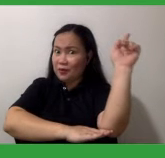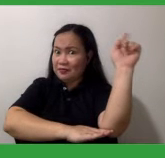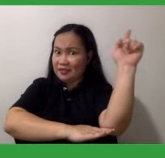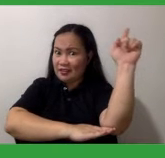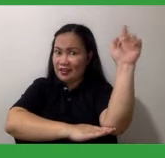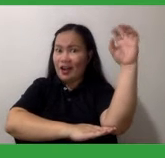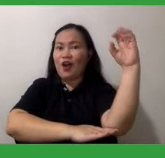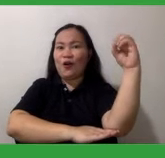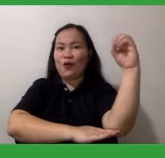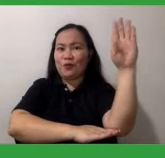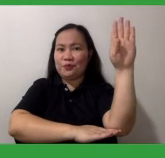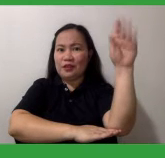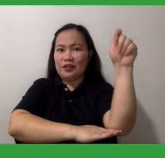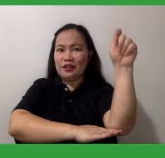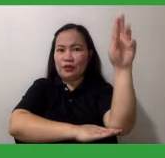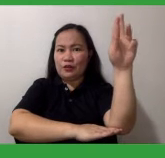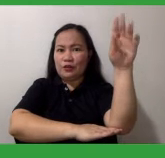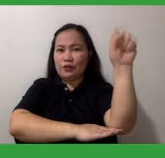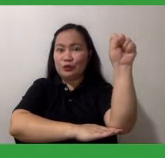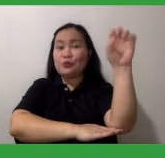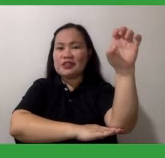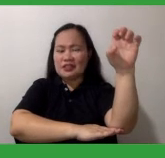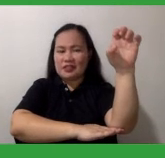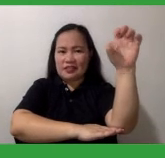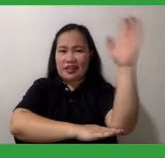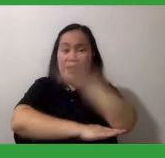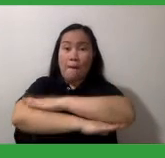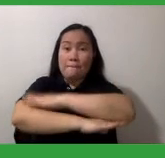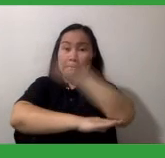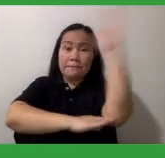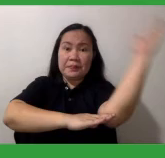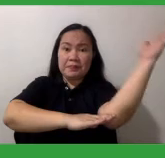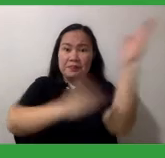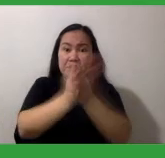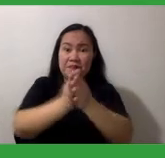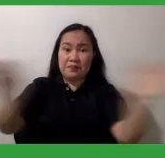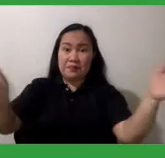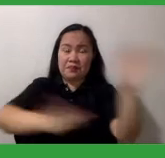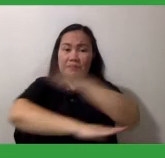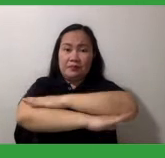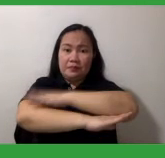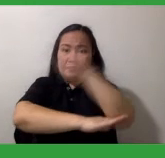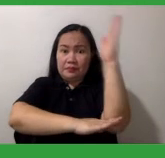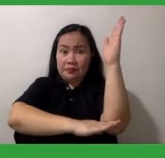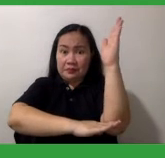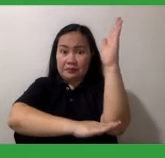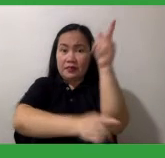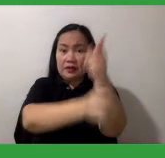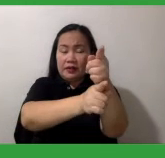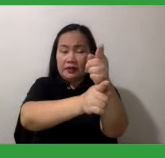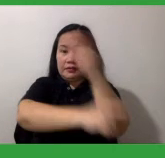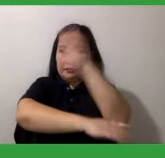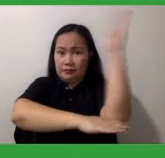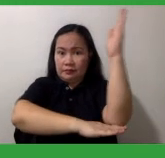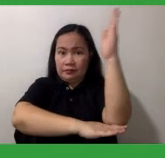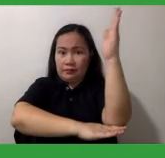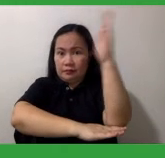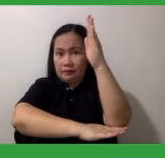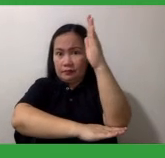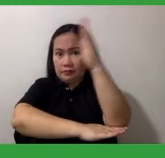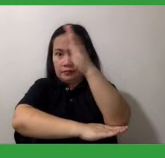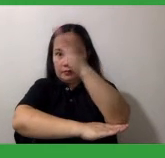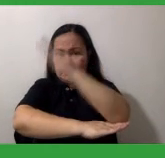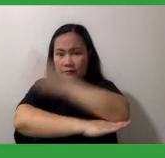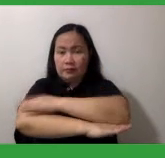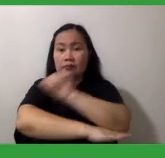numbers ng inner scale. Okay, line AB or ray AB and AE. Naglay